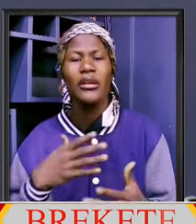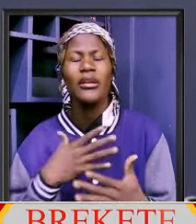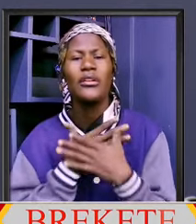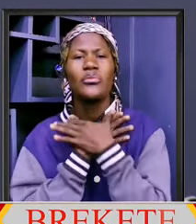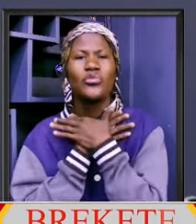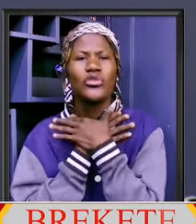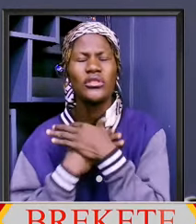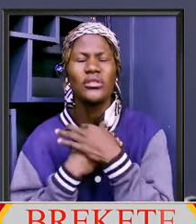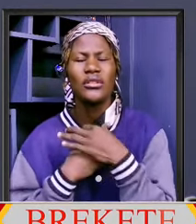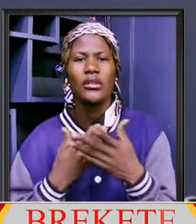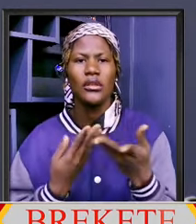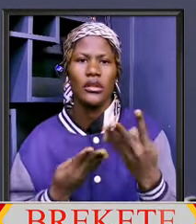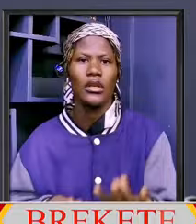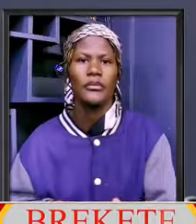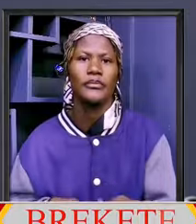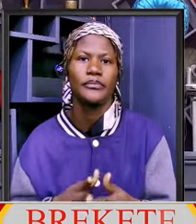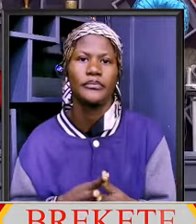died.